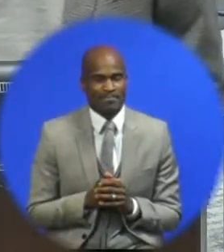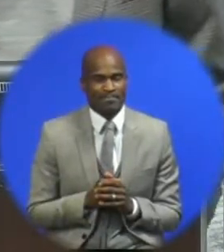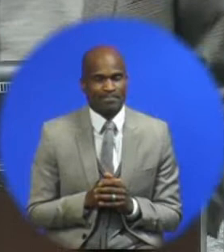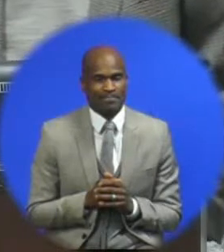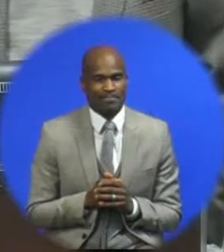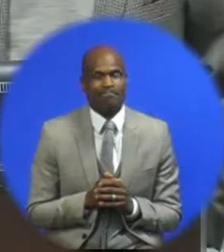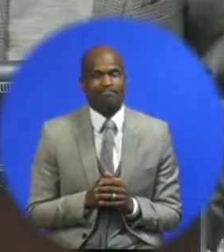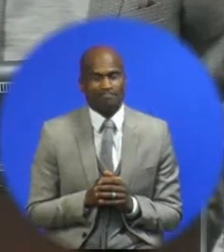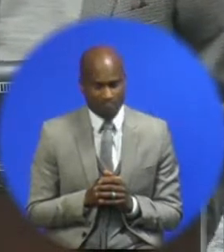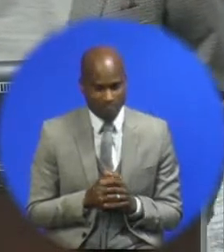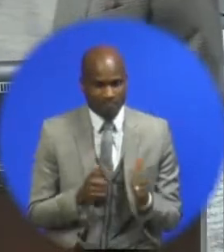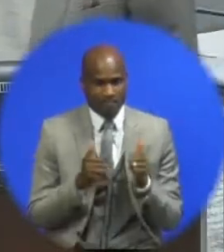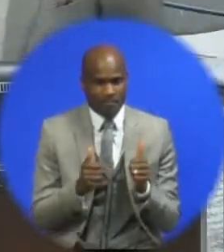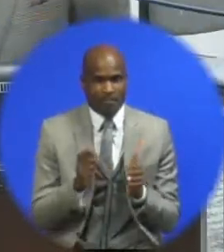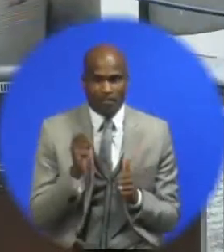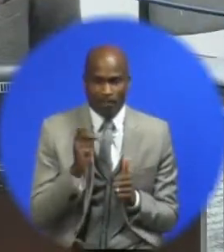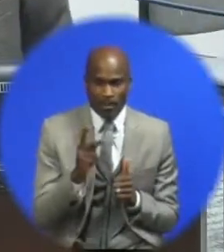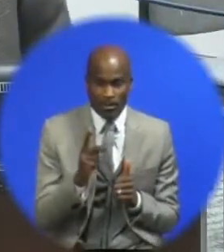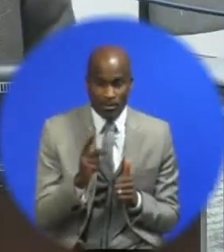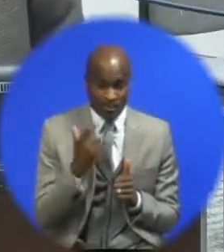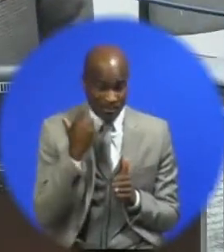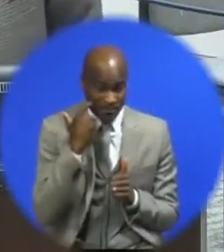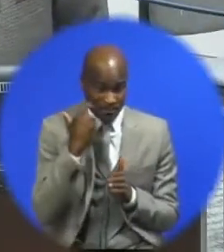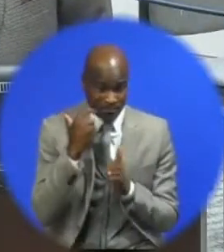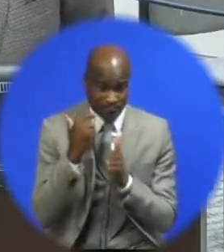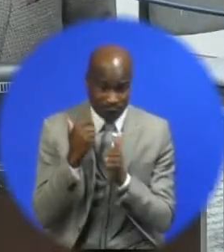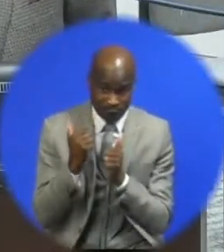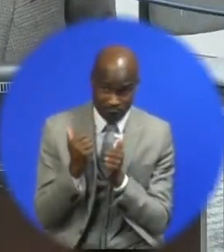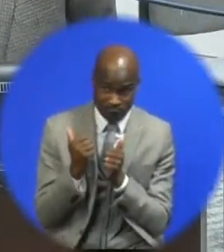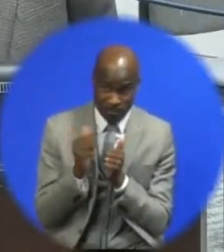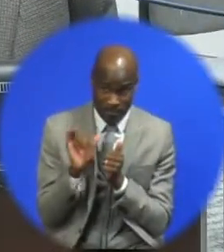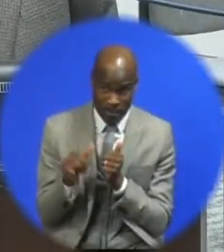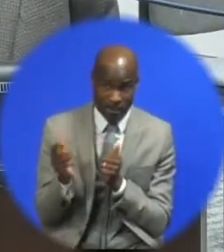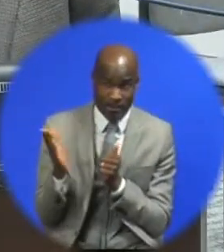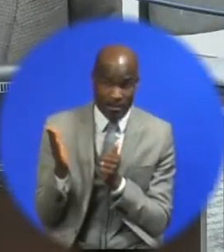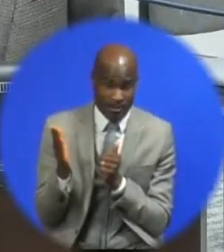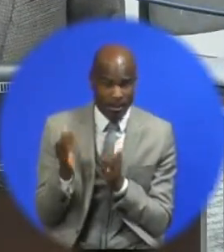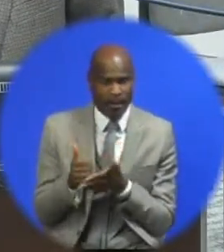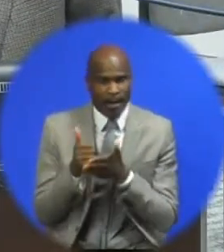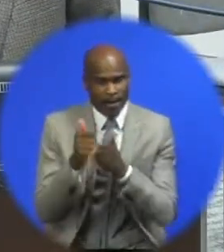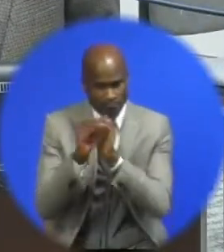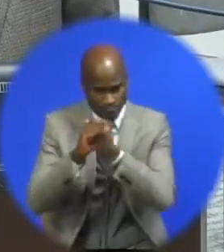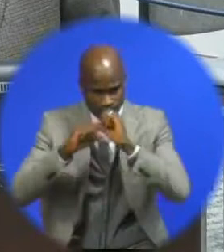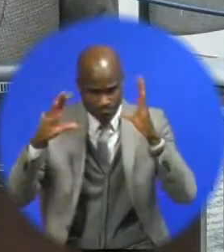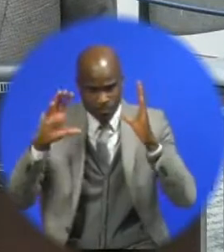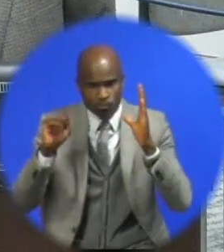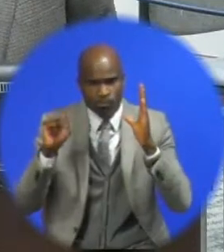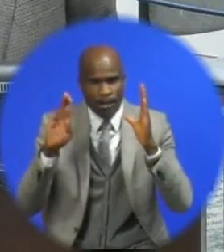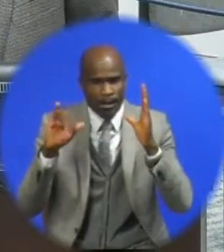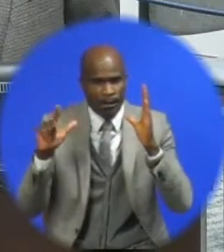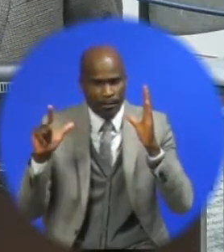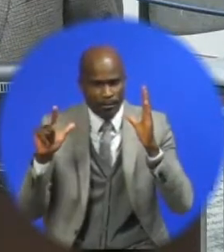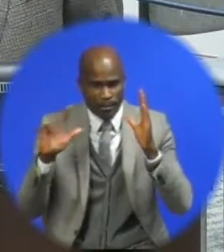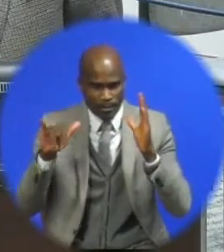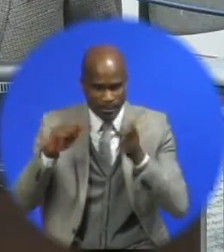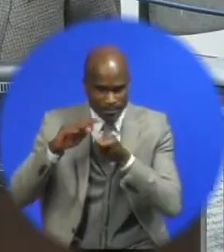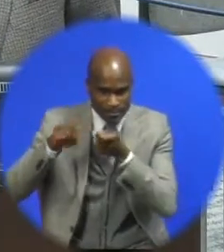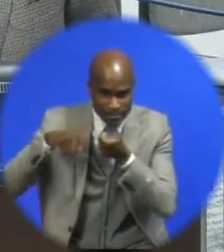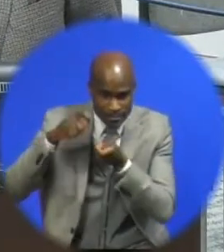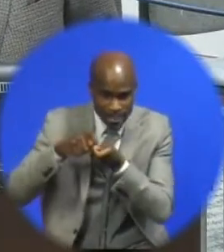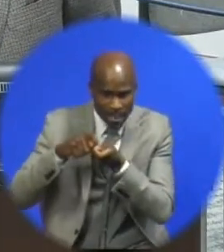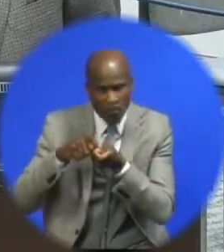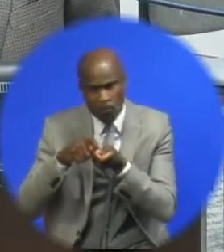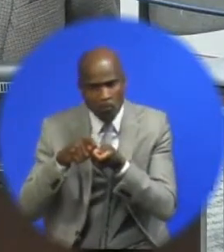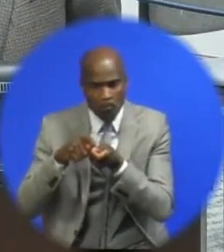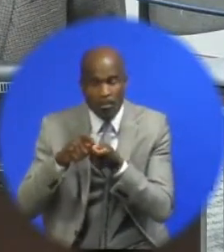one. Okay, that gives you an idea of the trail. And that's not the exact location of all of it, but you'll see